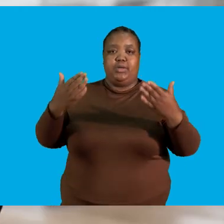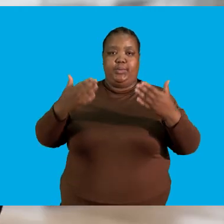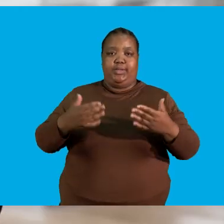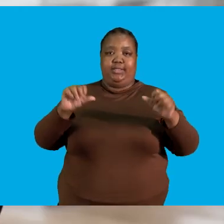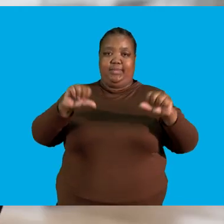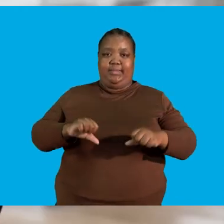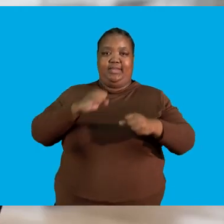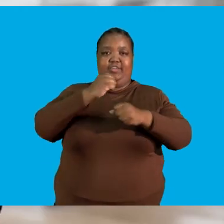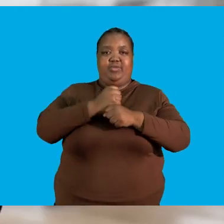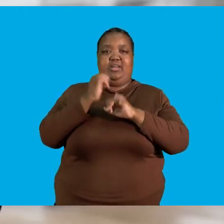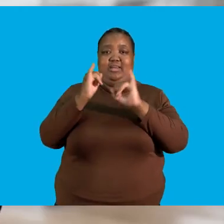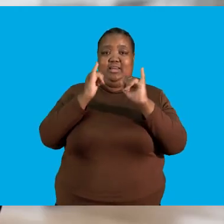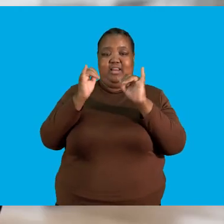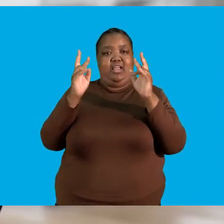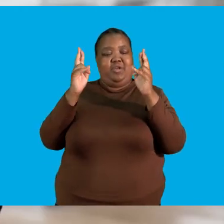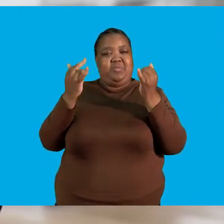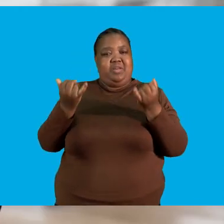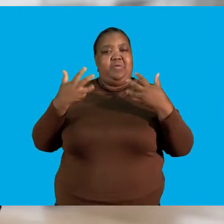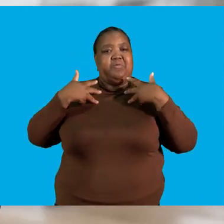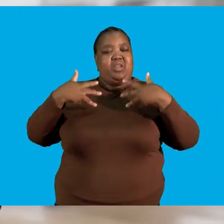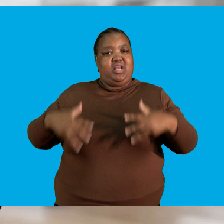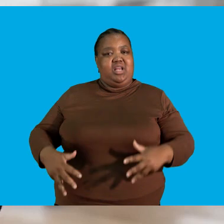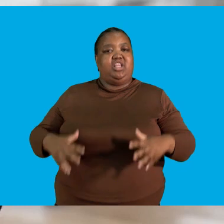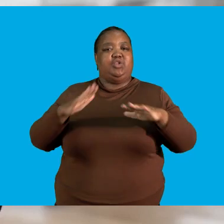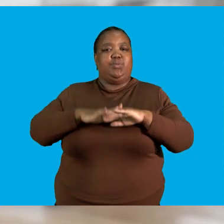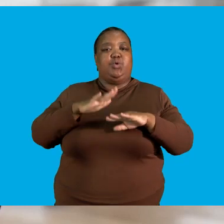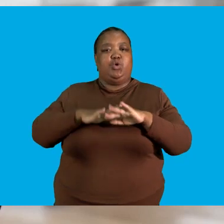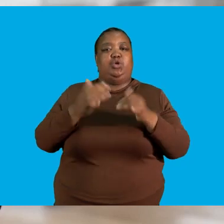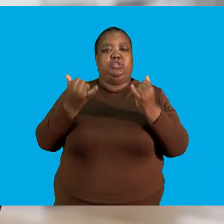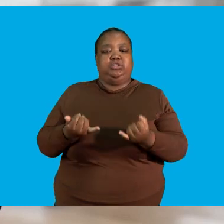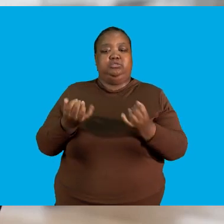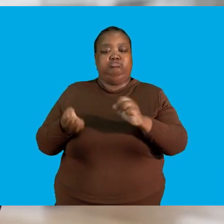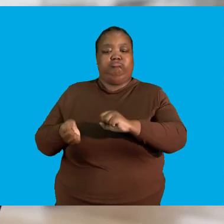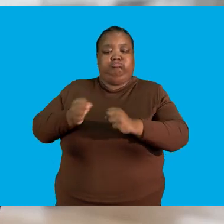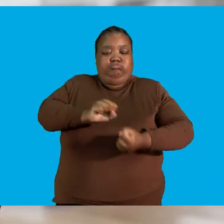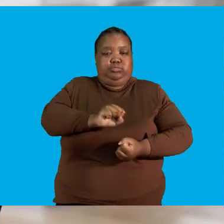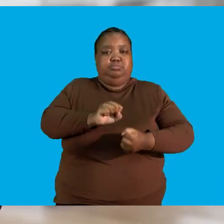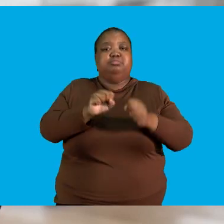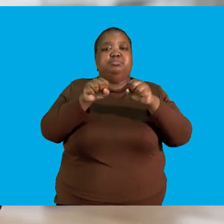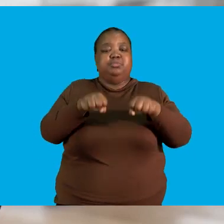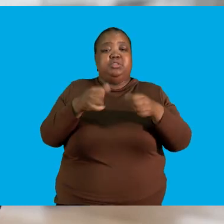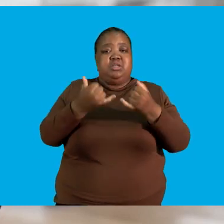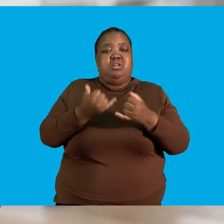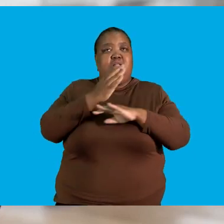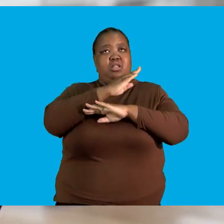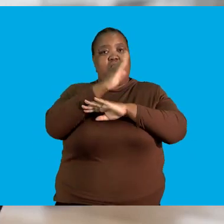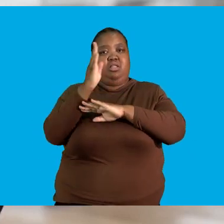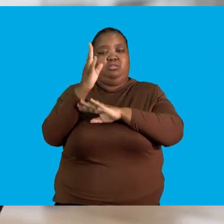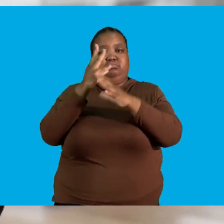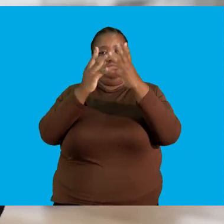Welcome back, grade 11s. I hope you are more relaxed. Now let's quickly wrap up this beautiful lesson that we've just